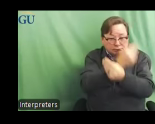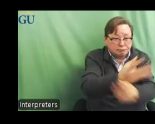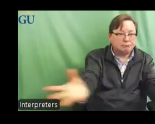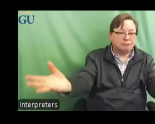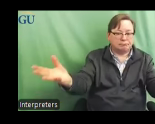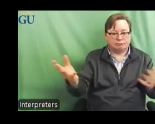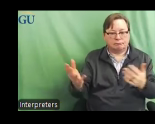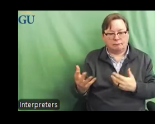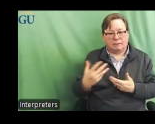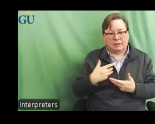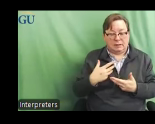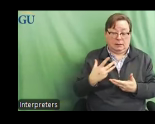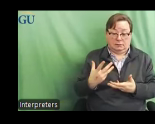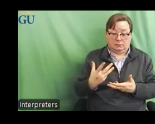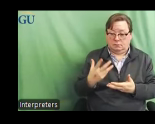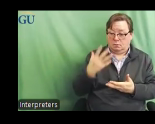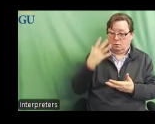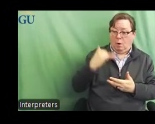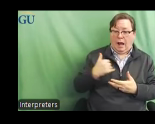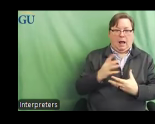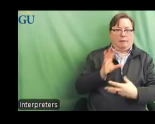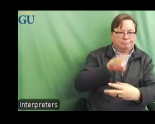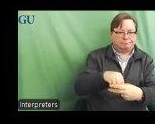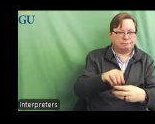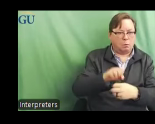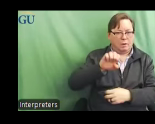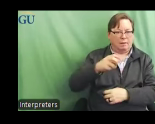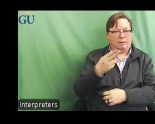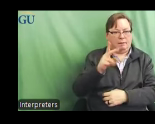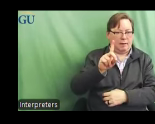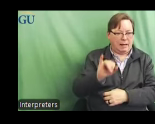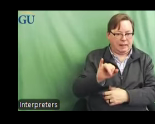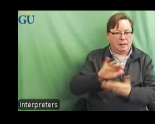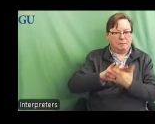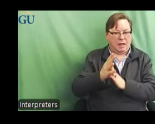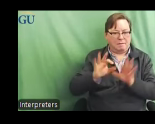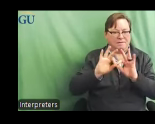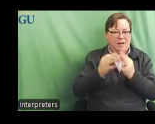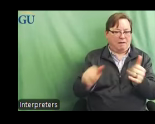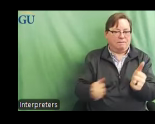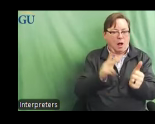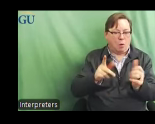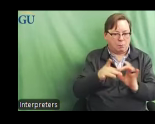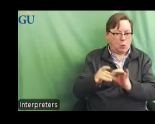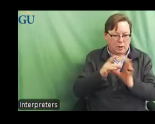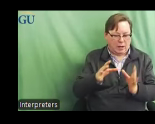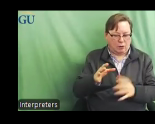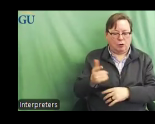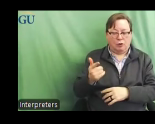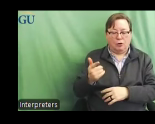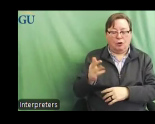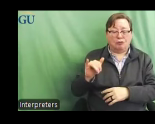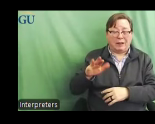to get involved with Ed.D. and become the family follow-up coordinator. Gracie was a little older when I started